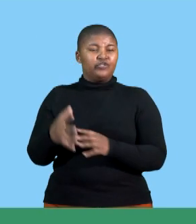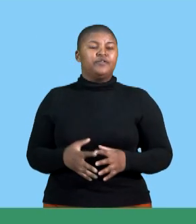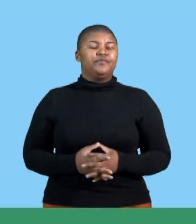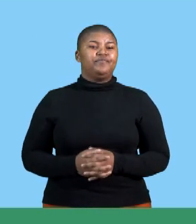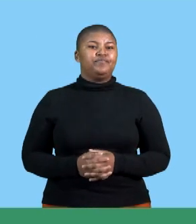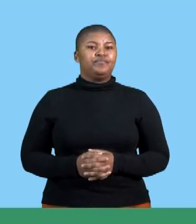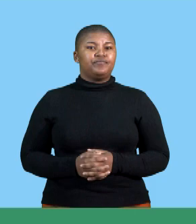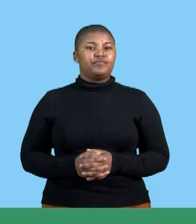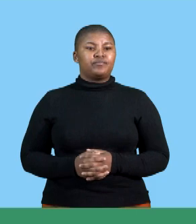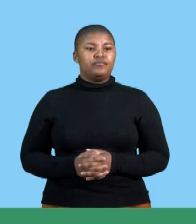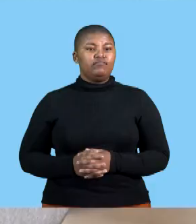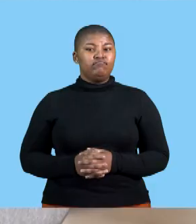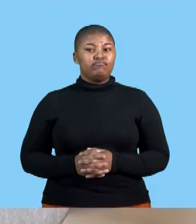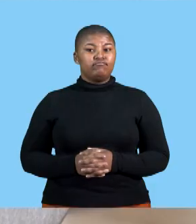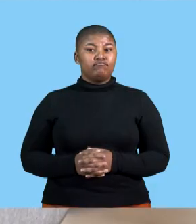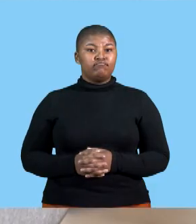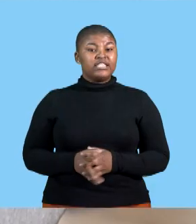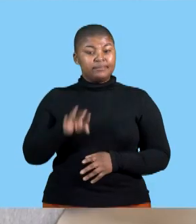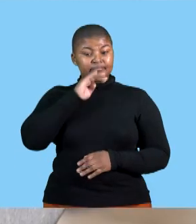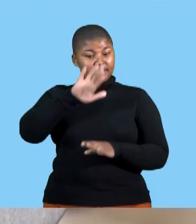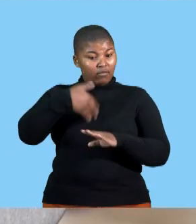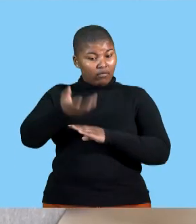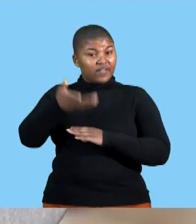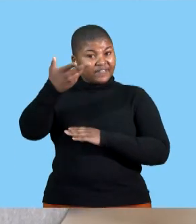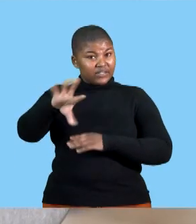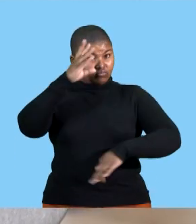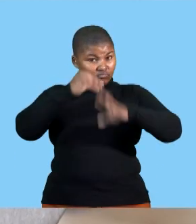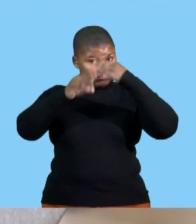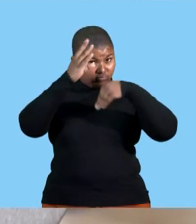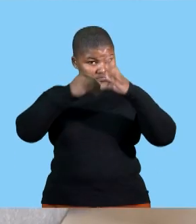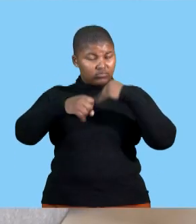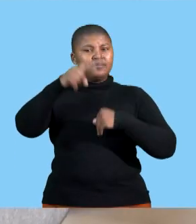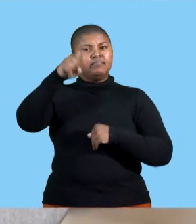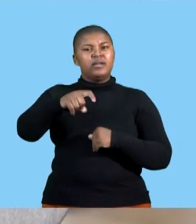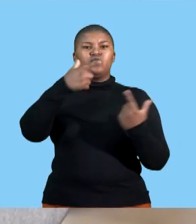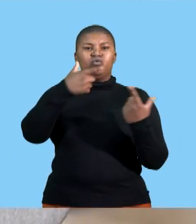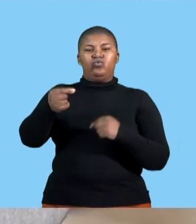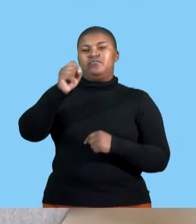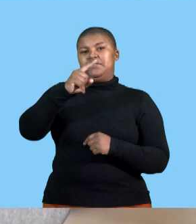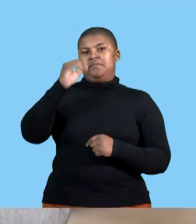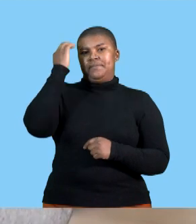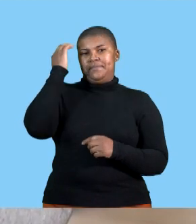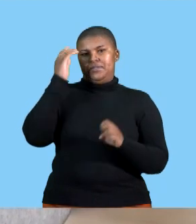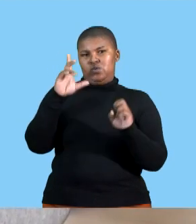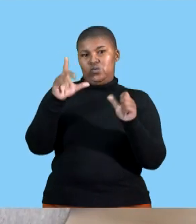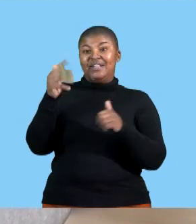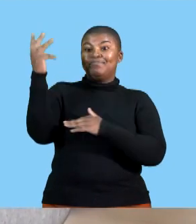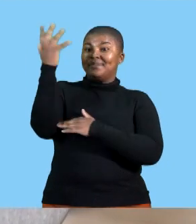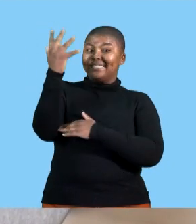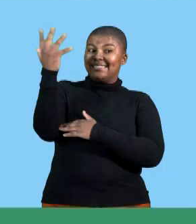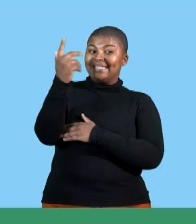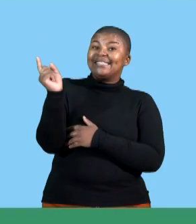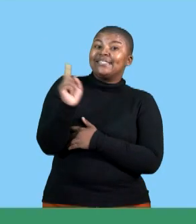presentation. So this is what is expected of you as you're sitting here. This is what you should know, the meaning